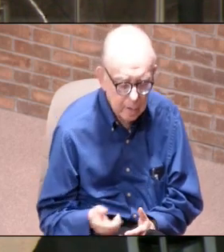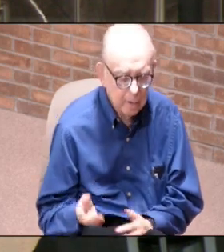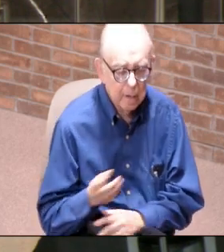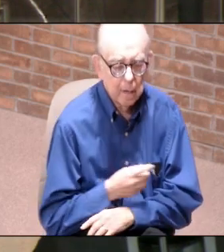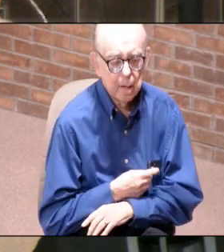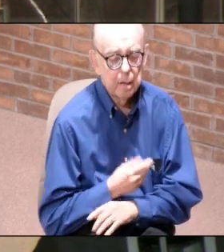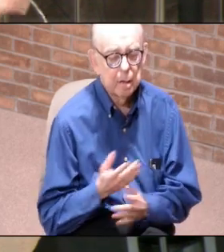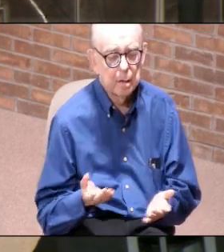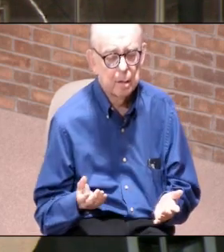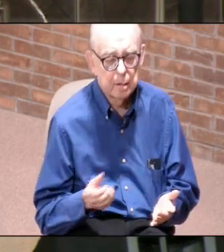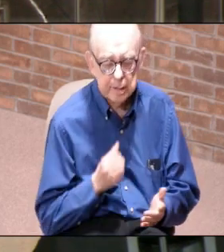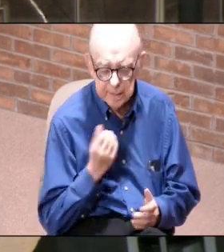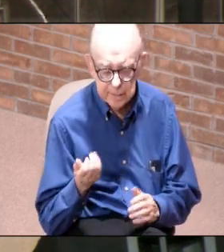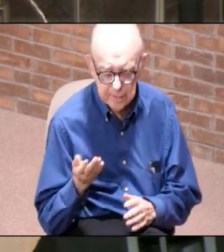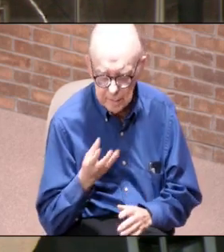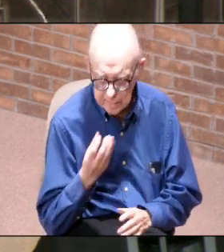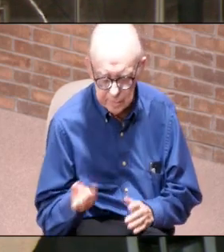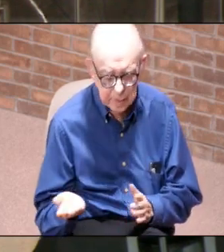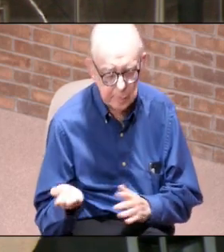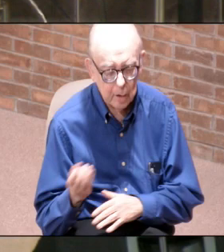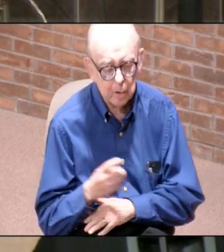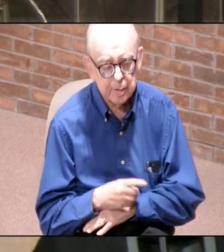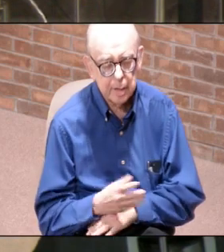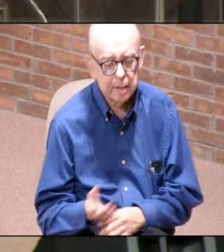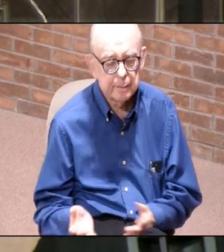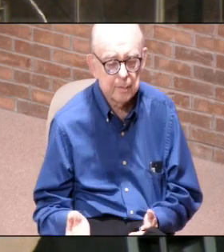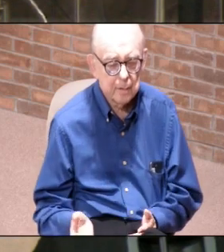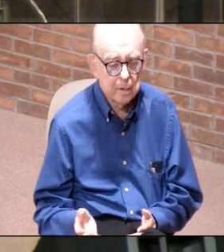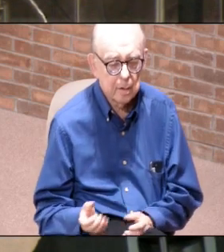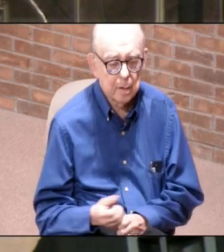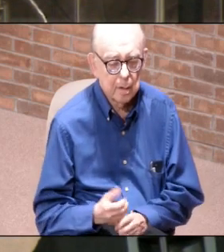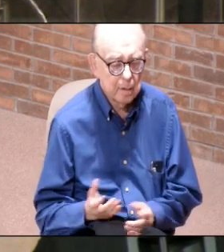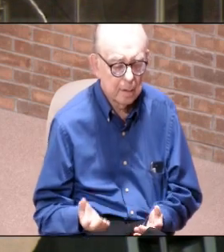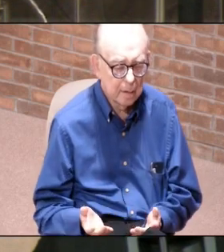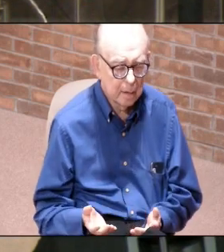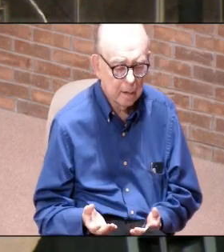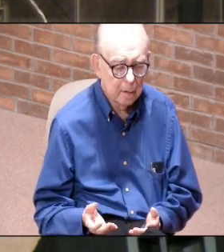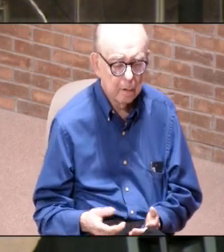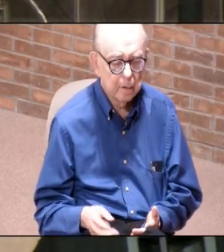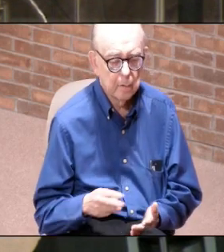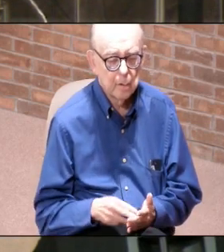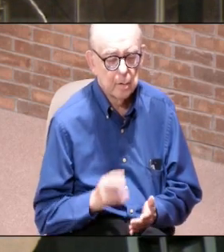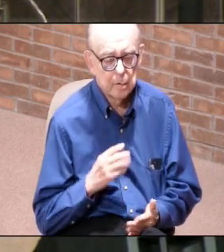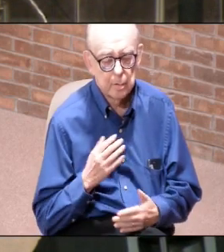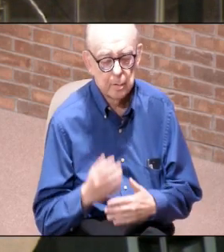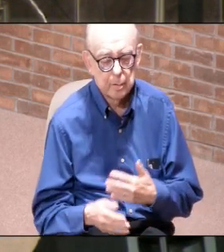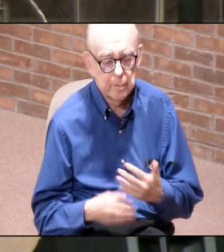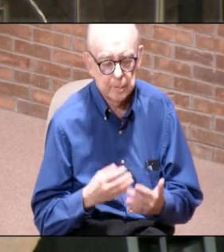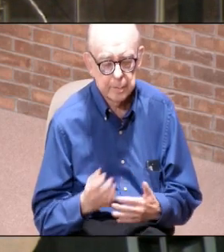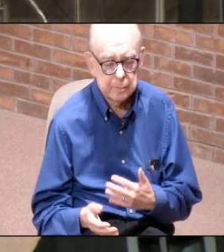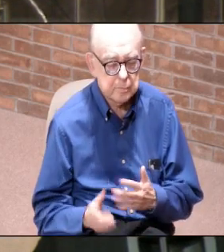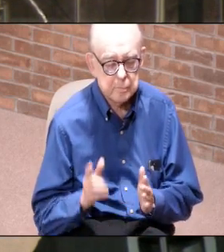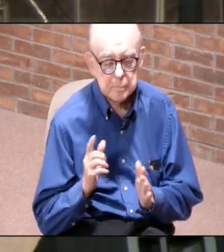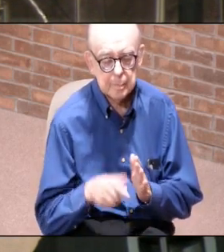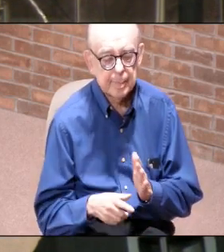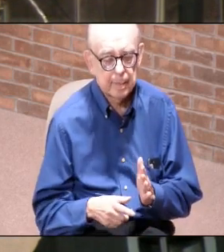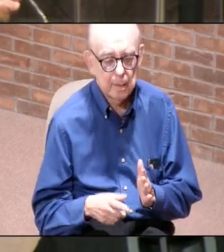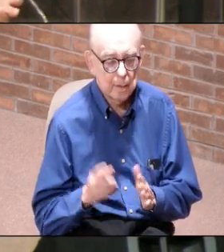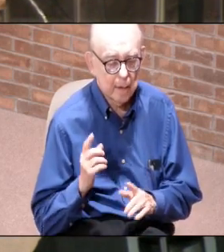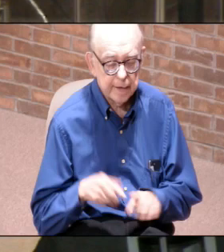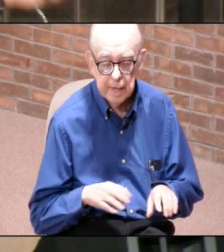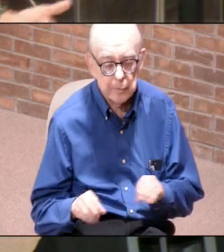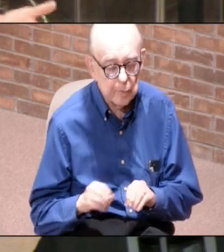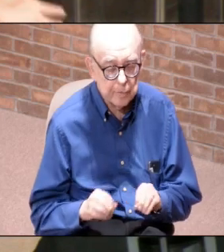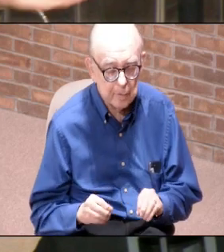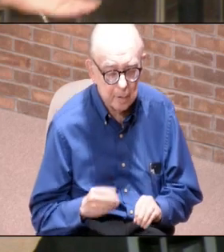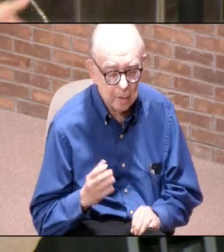and I decided I was going to sleep all day. And, I did that. And I got up the next later on and I couldn't